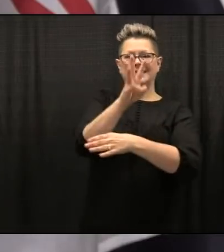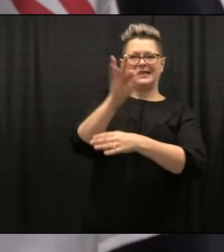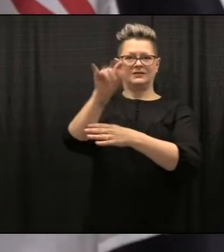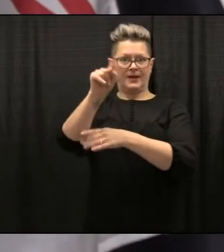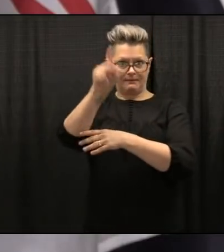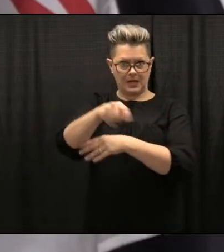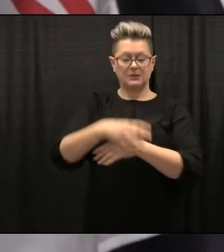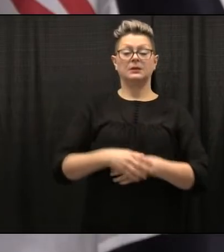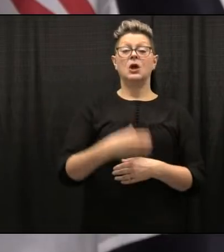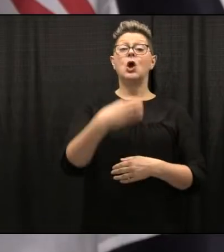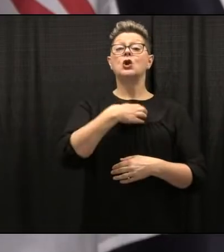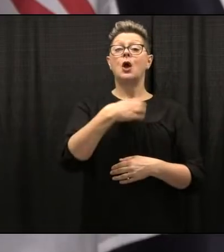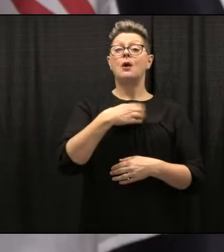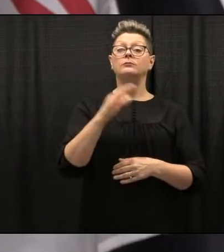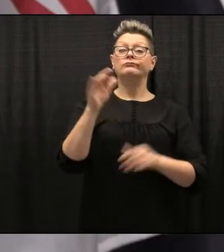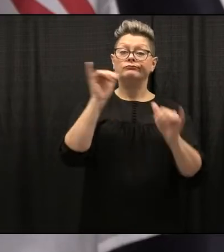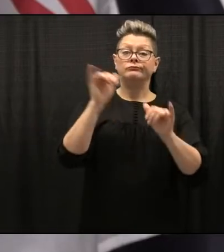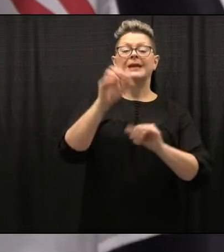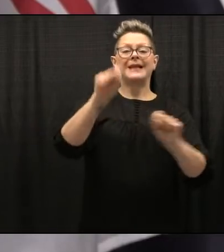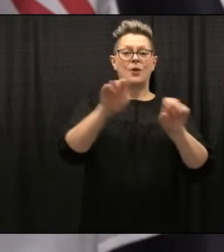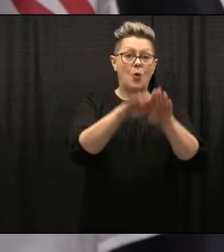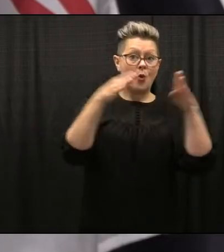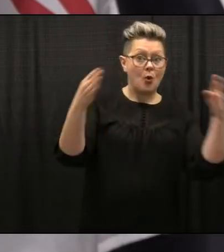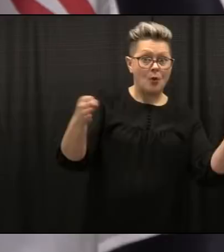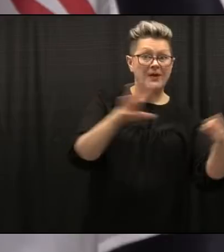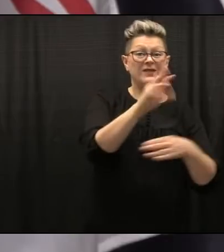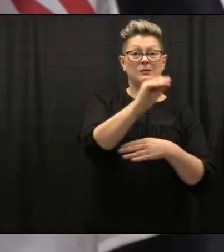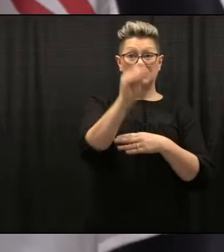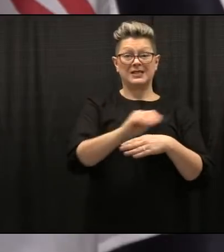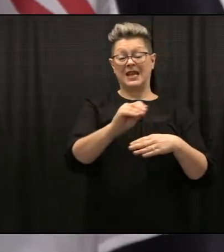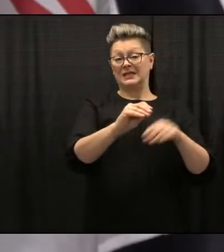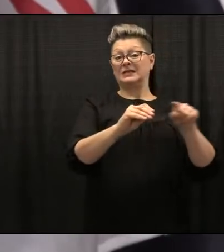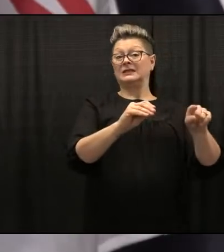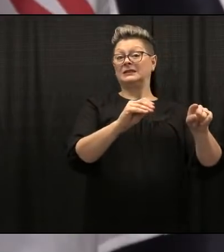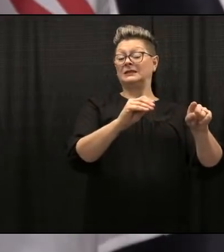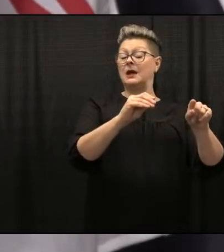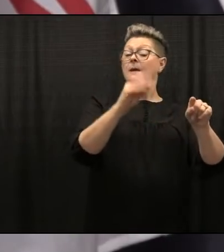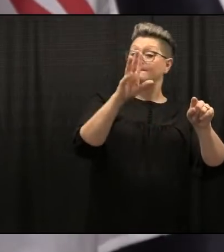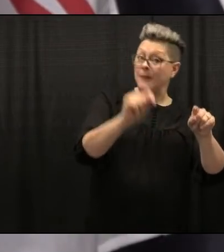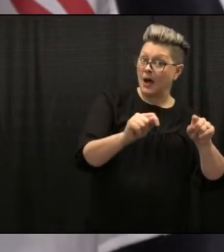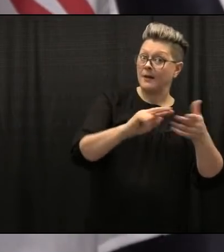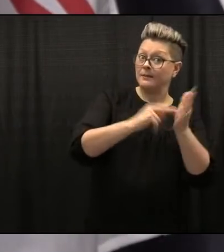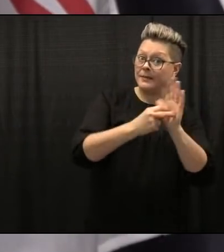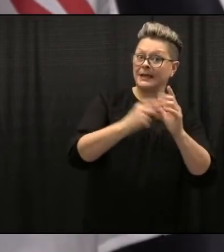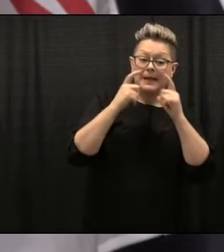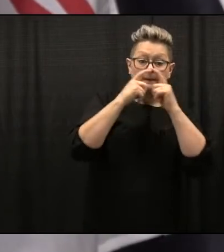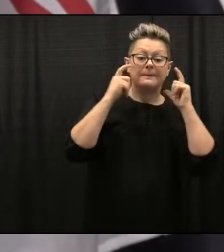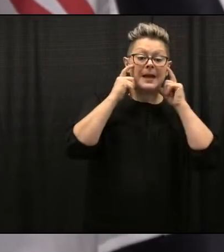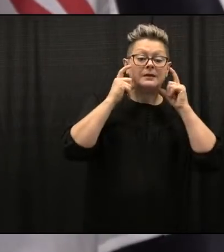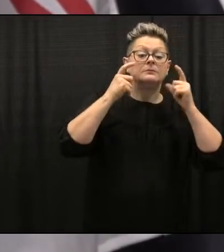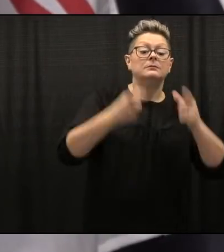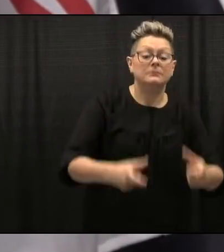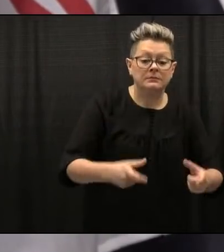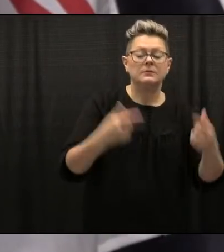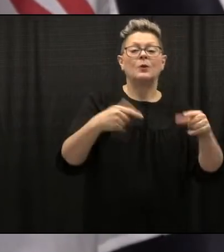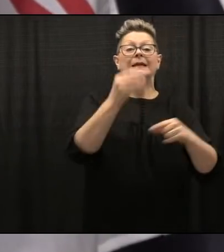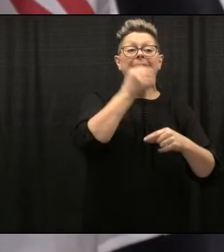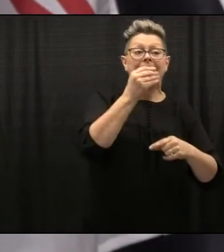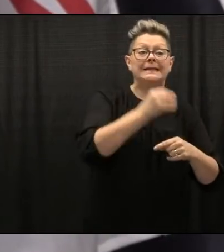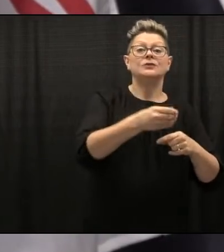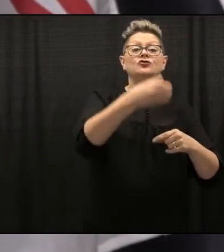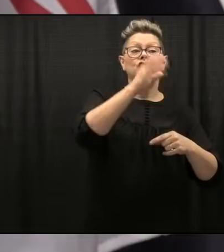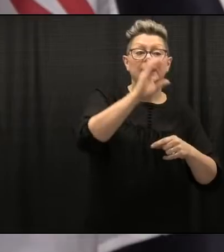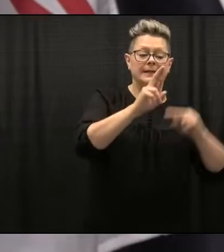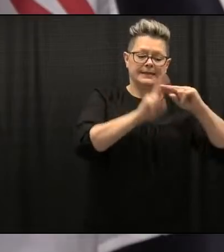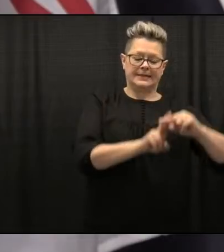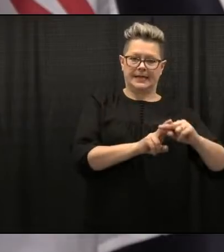at 50% capacity. However, eating and drinking is only permitted while seated, and masks may only be removed when eating or drinking and while